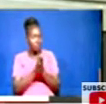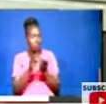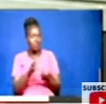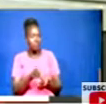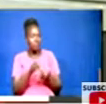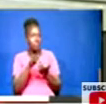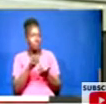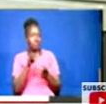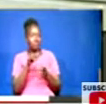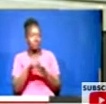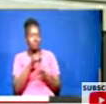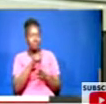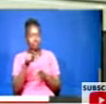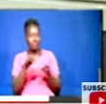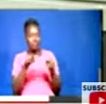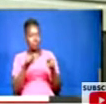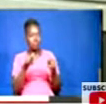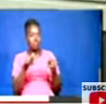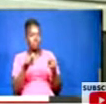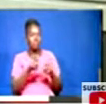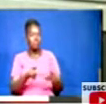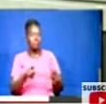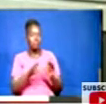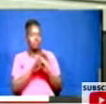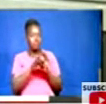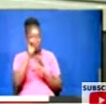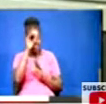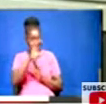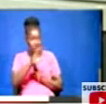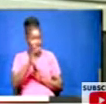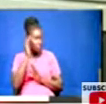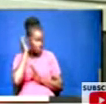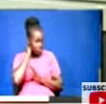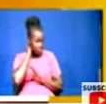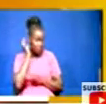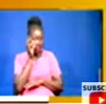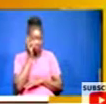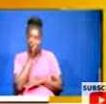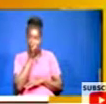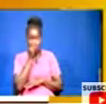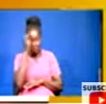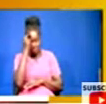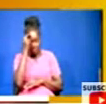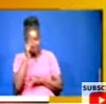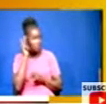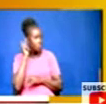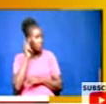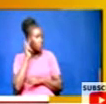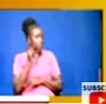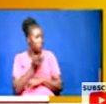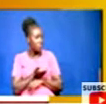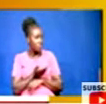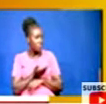in the fertile lands, for example, in Kiambu County, in Muranga, in Nyeri, in Trans Nzoia, in Kisii?